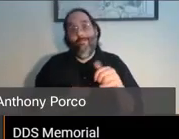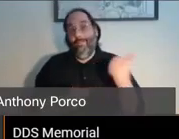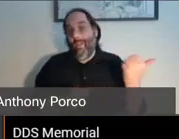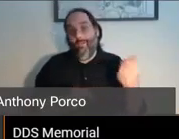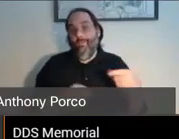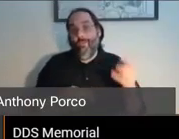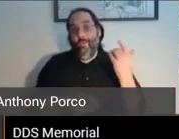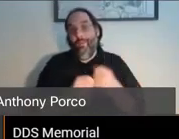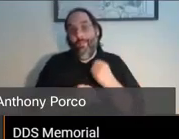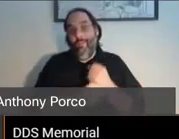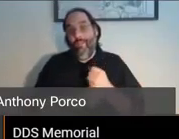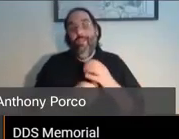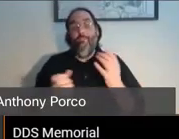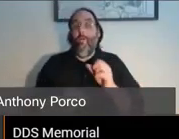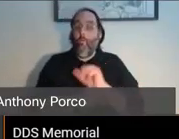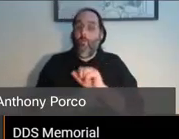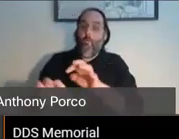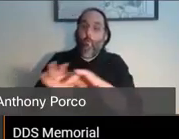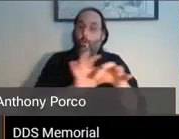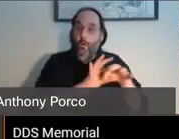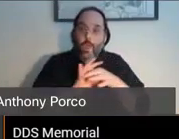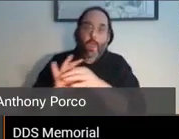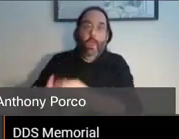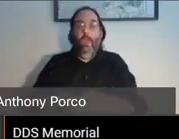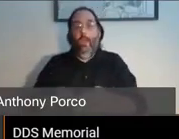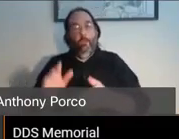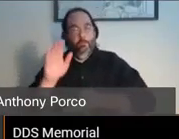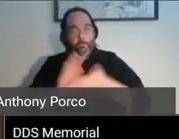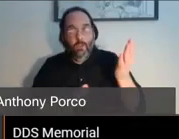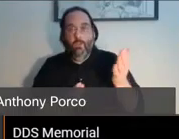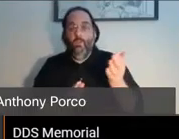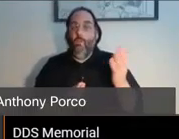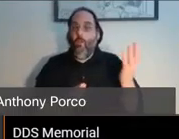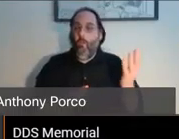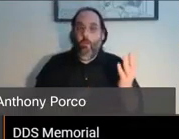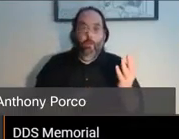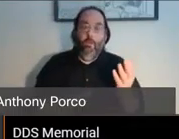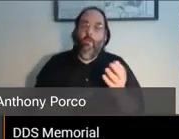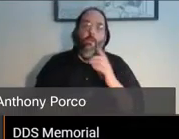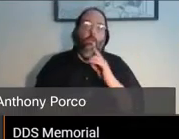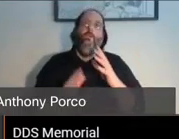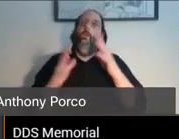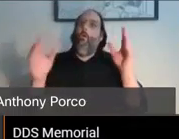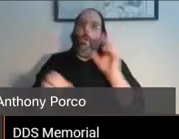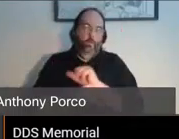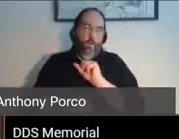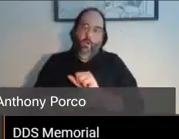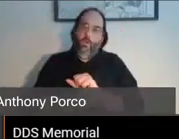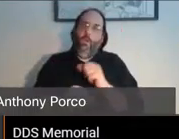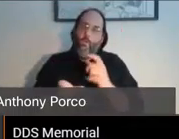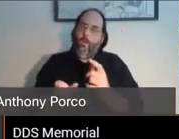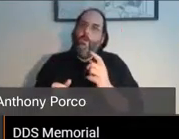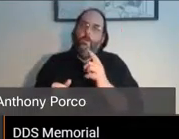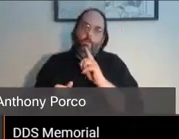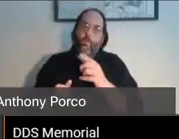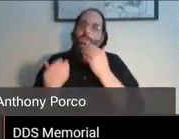past year, the amount of effort to coordinate and execute what we've experienced today was tremendous. And I wanted to make sure we